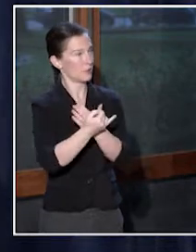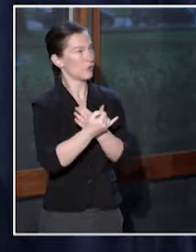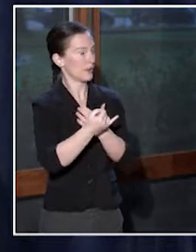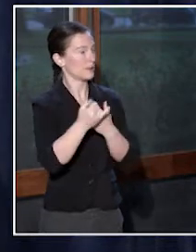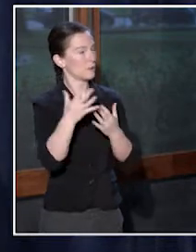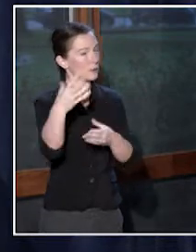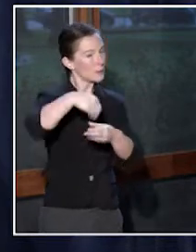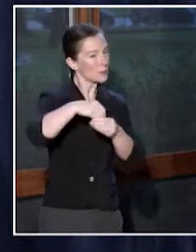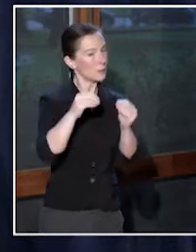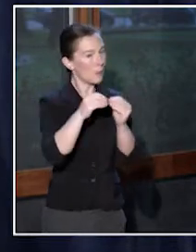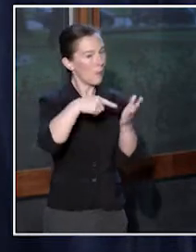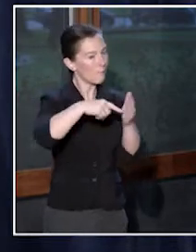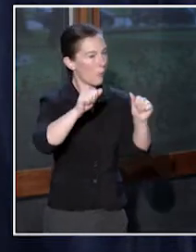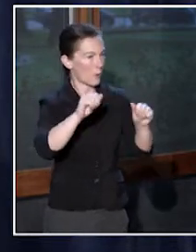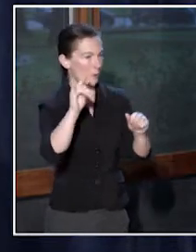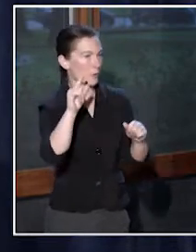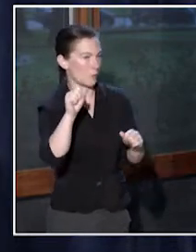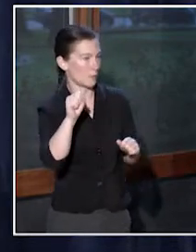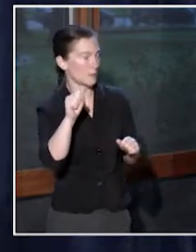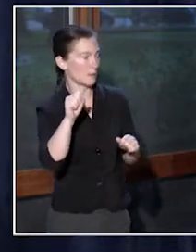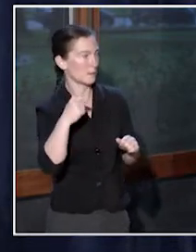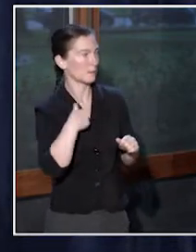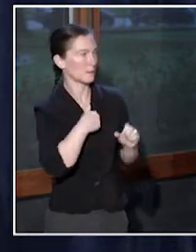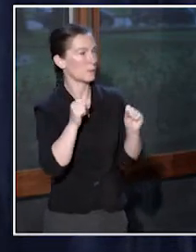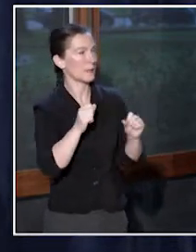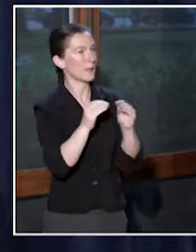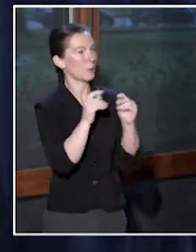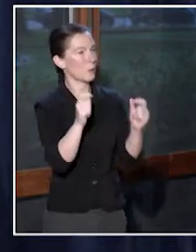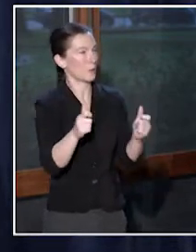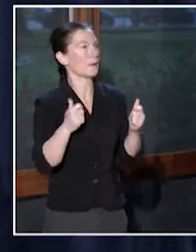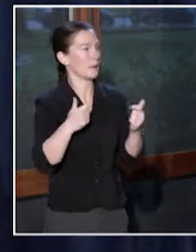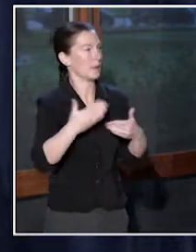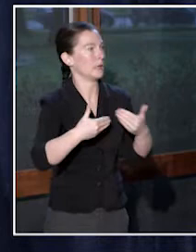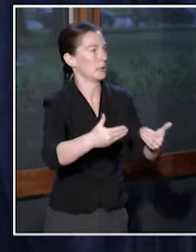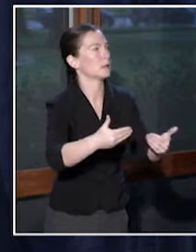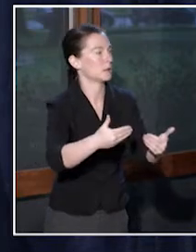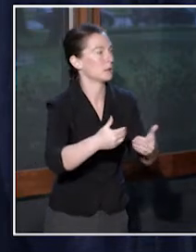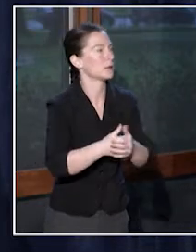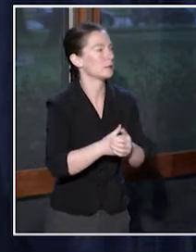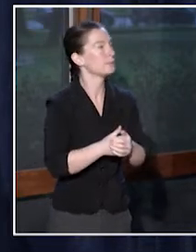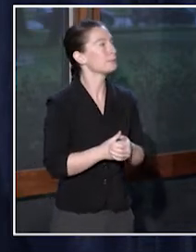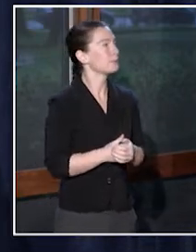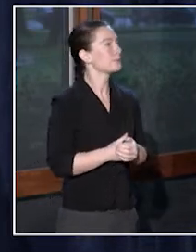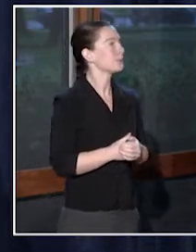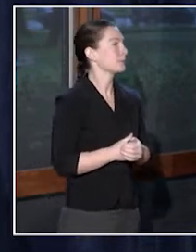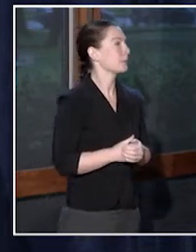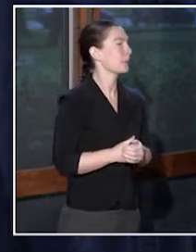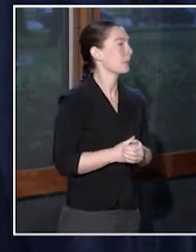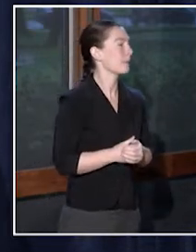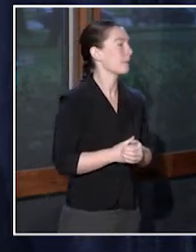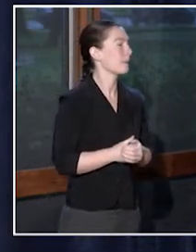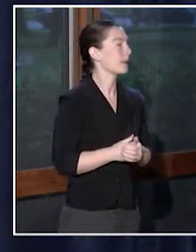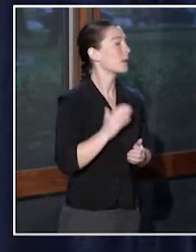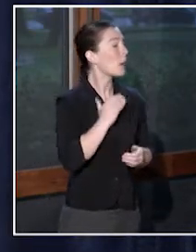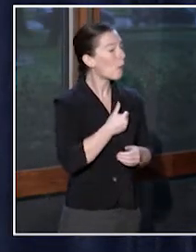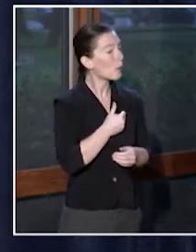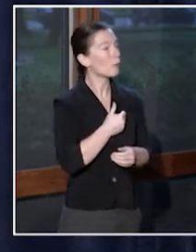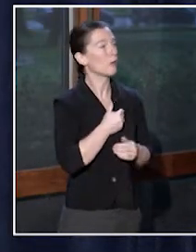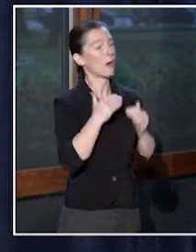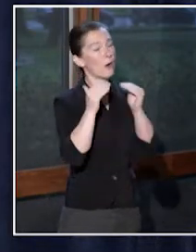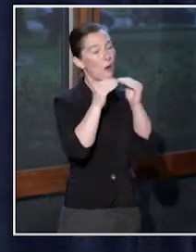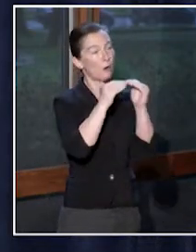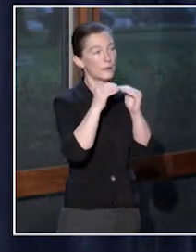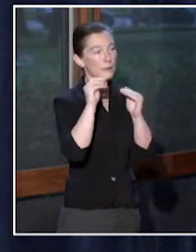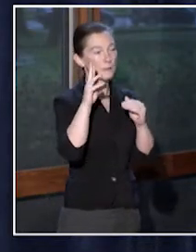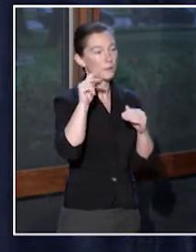get affordability on the ground. And I urge our colleagues at Multnomah County, I know they're taking a